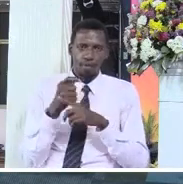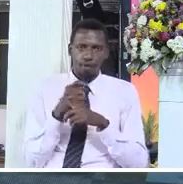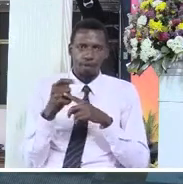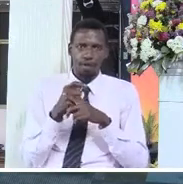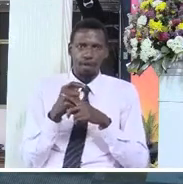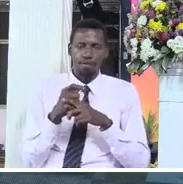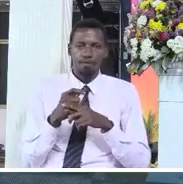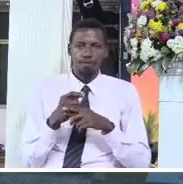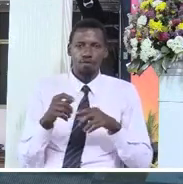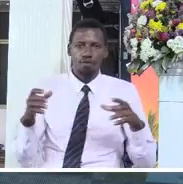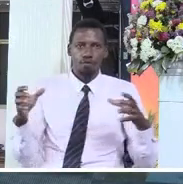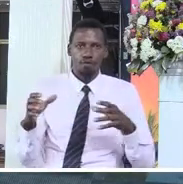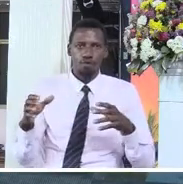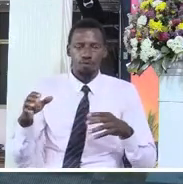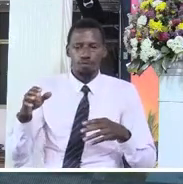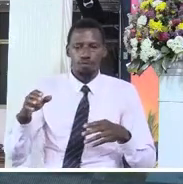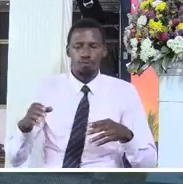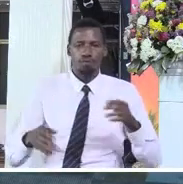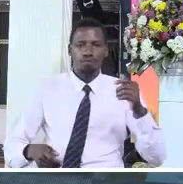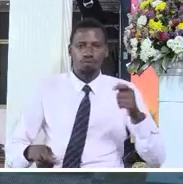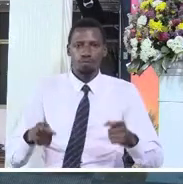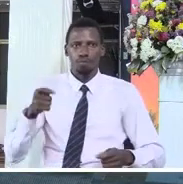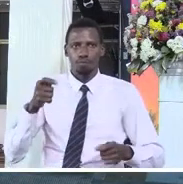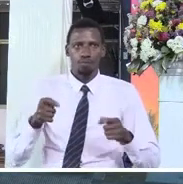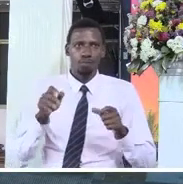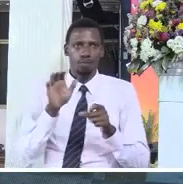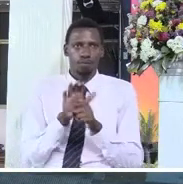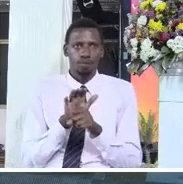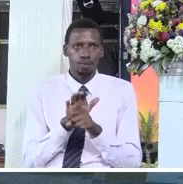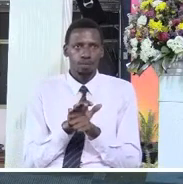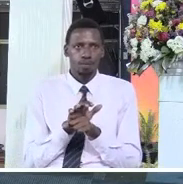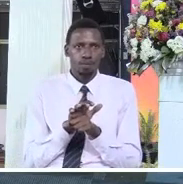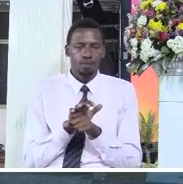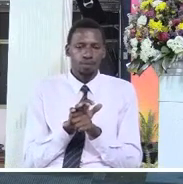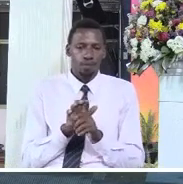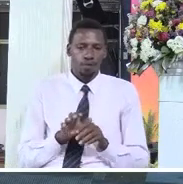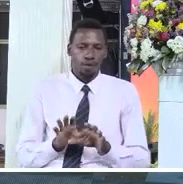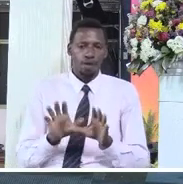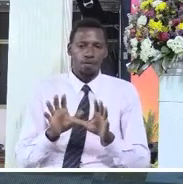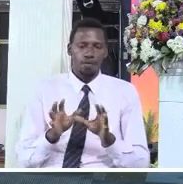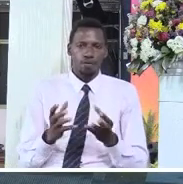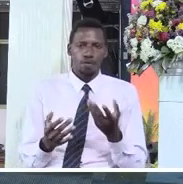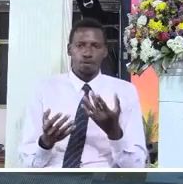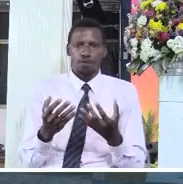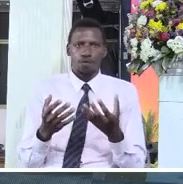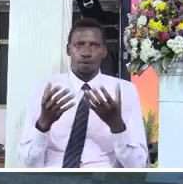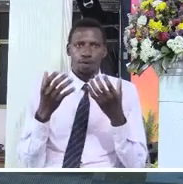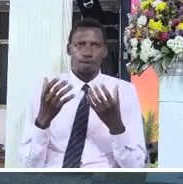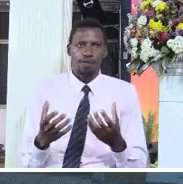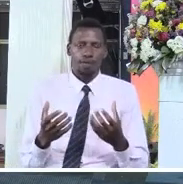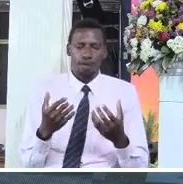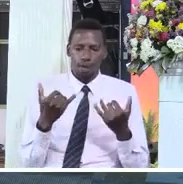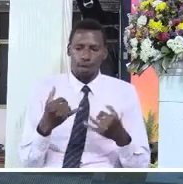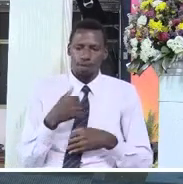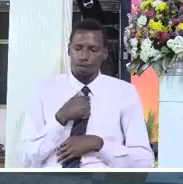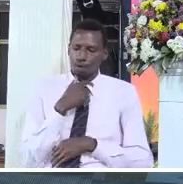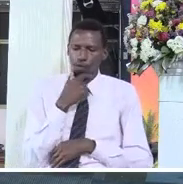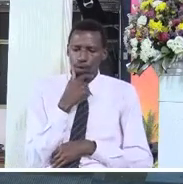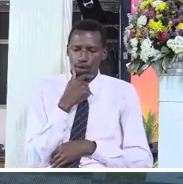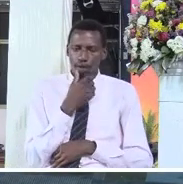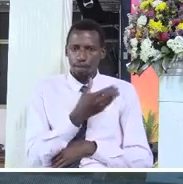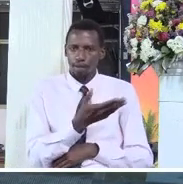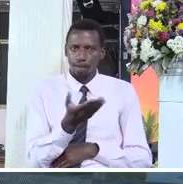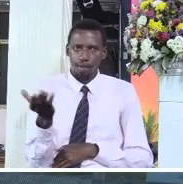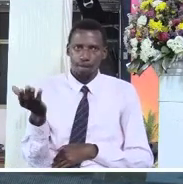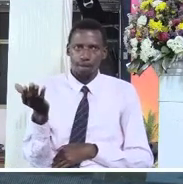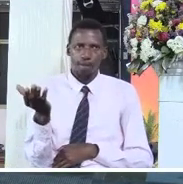lot, they have left the pathfindering very charged. Then I wonder now, how are they going now to